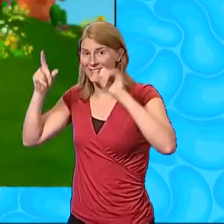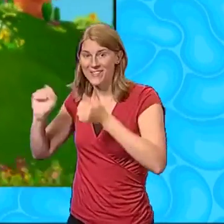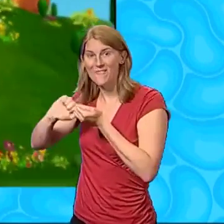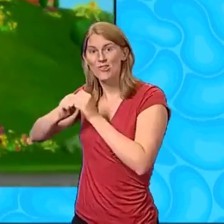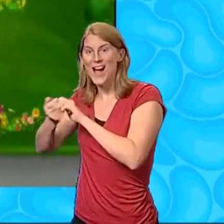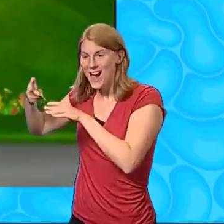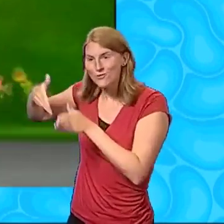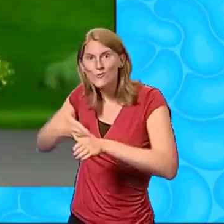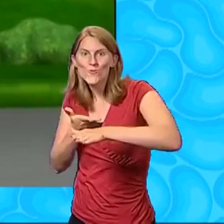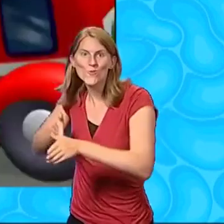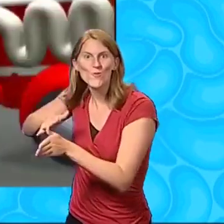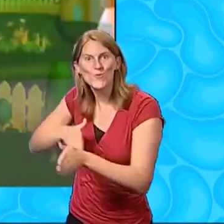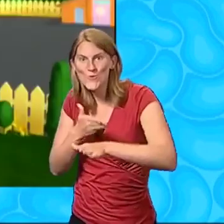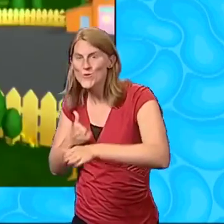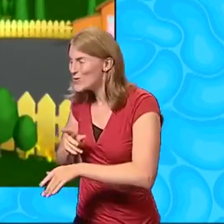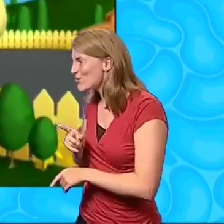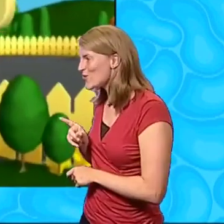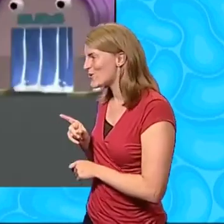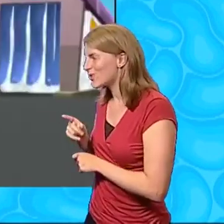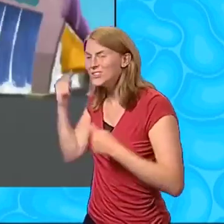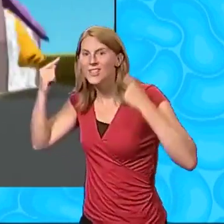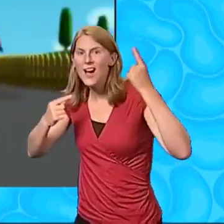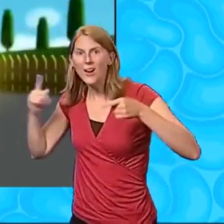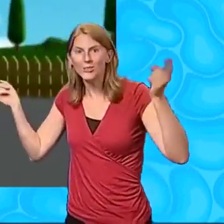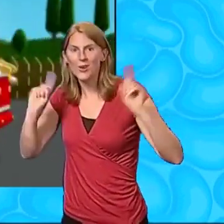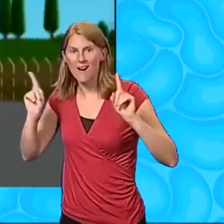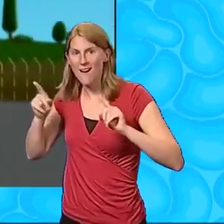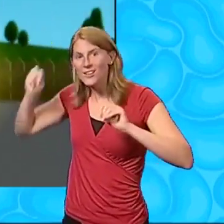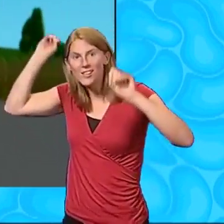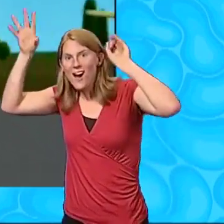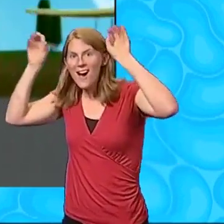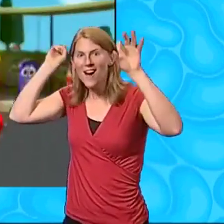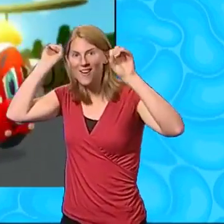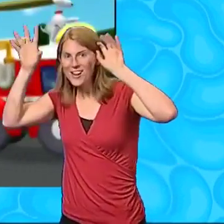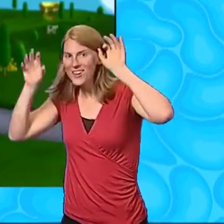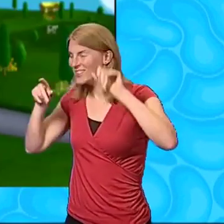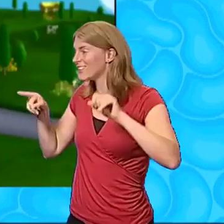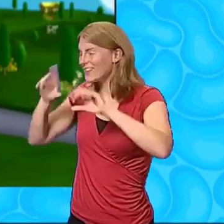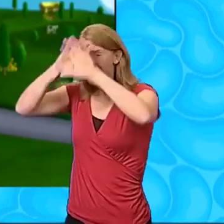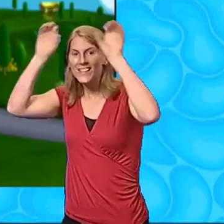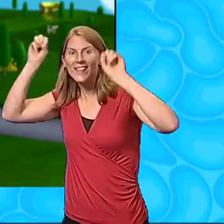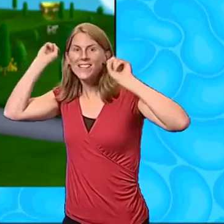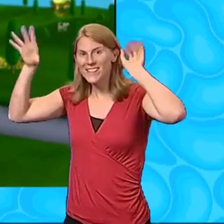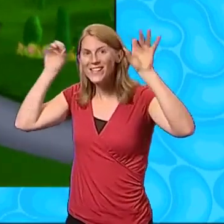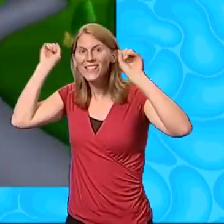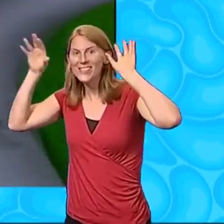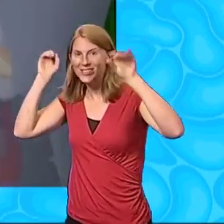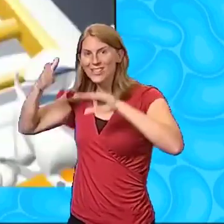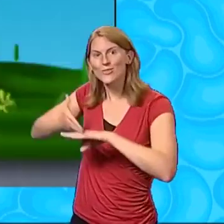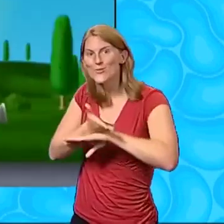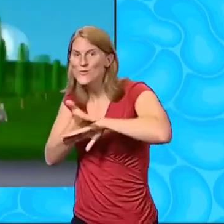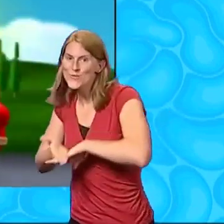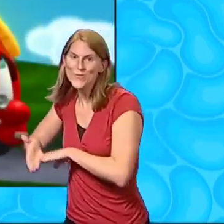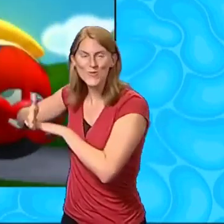Finley the Fire Engine Hear the sound, the sound of his sirens Finley the